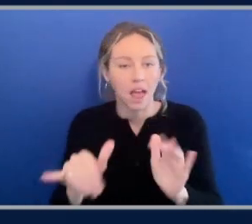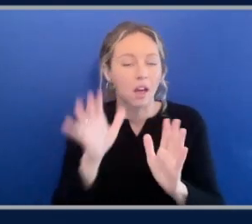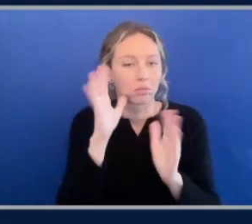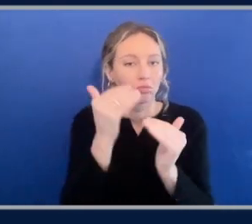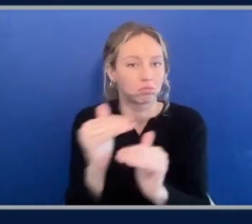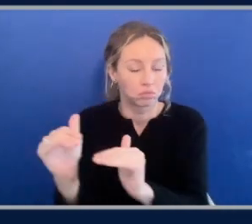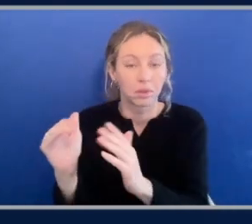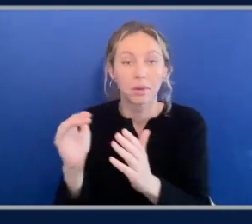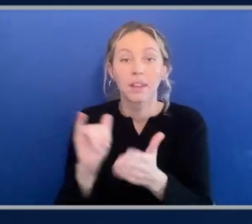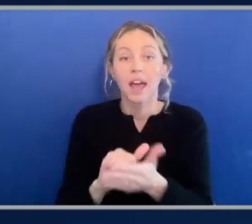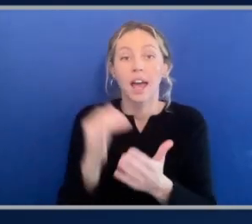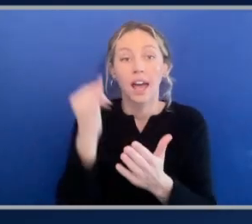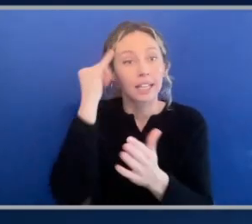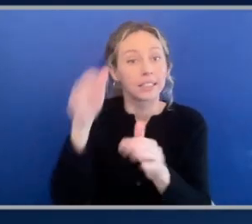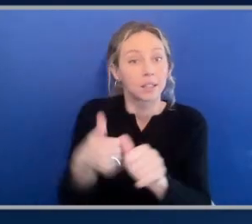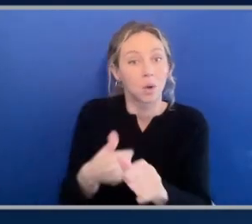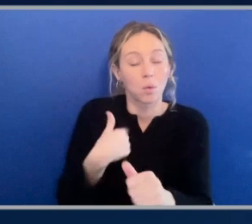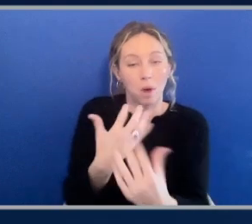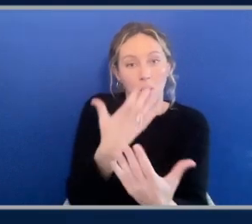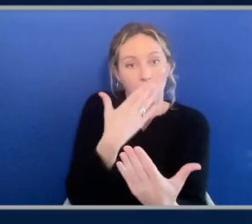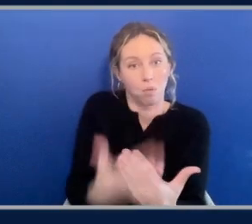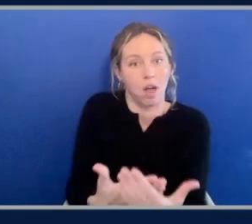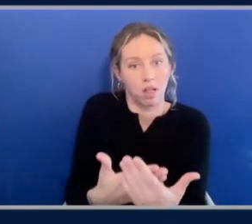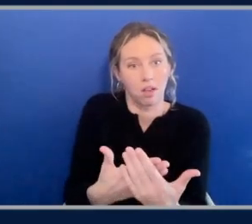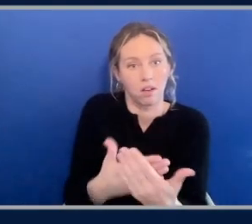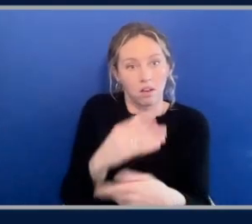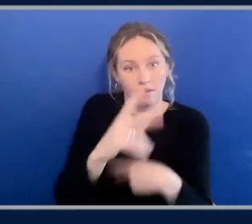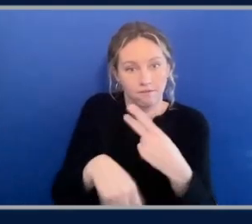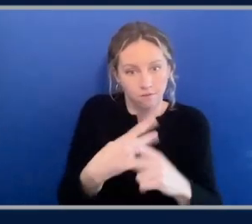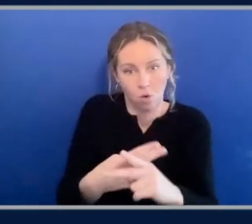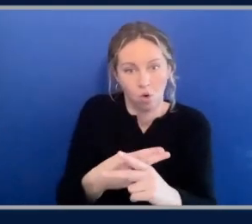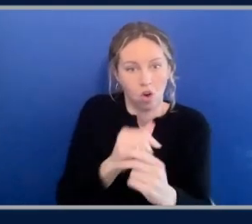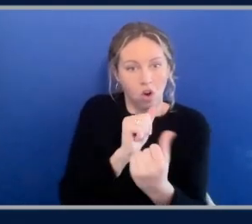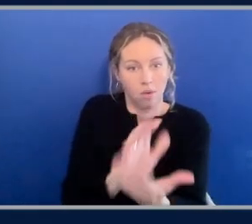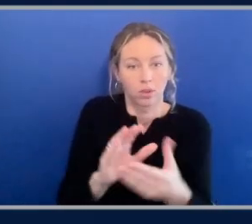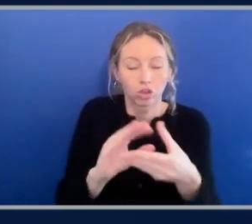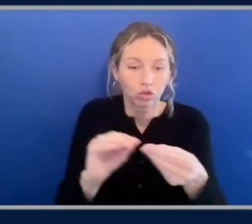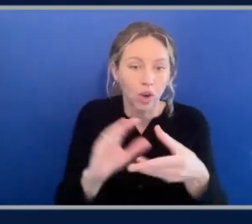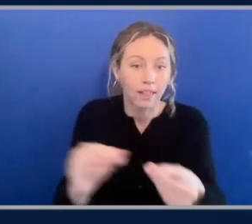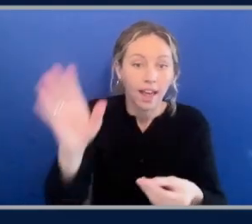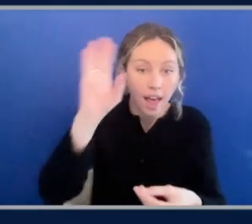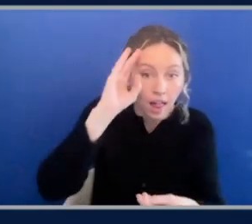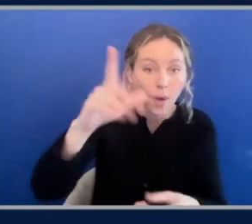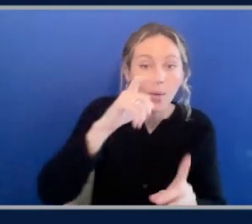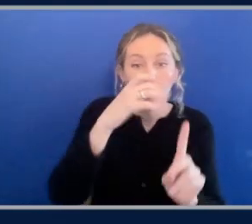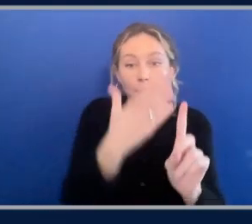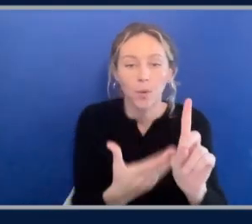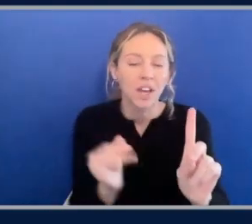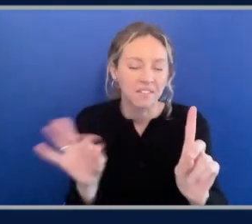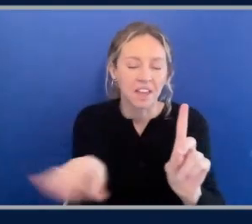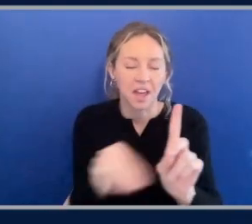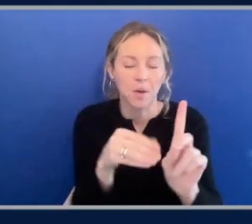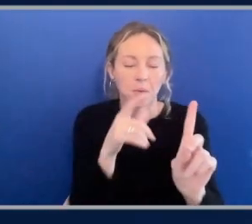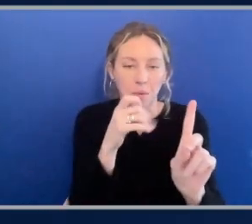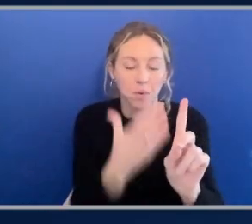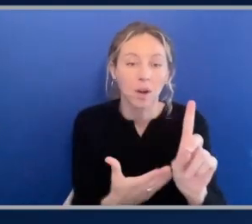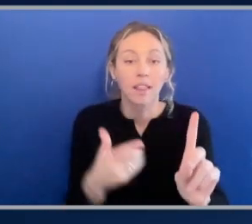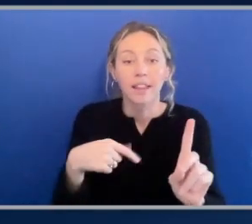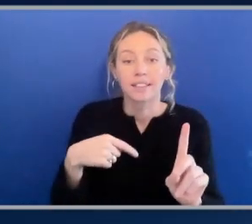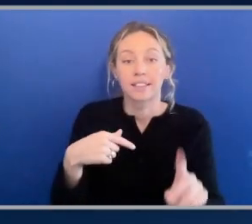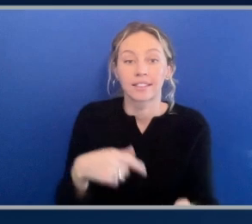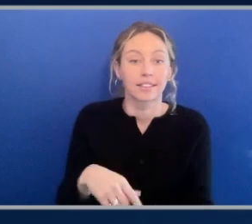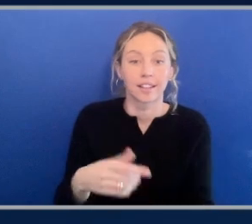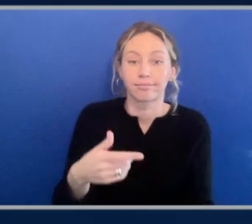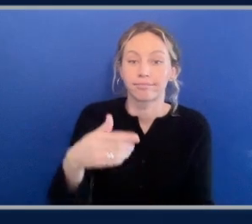But the idea is we want a well-formed string for a message here. So we can say, hello, who it is, right? If they pass a who. This is an AWS Lambda HTTP